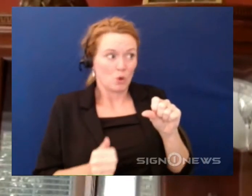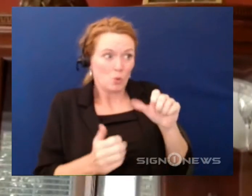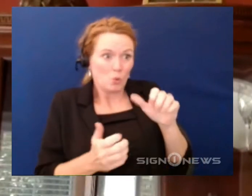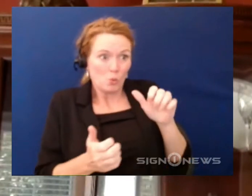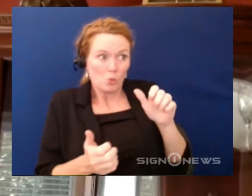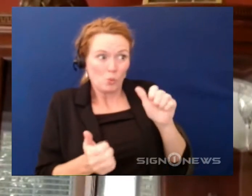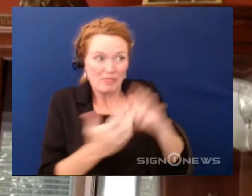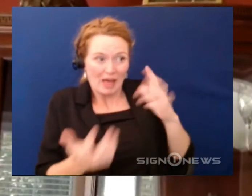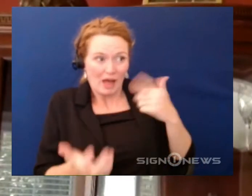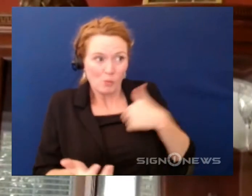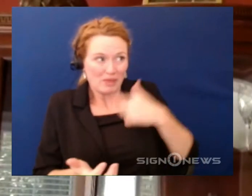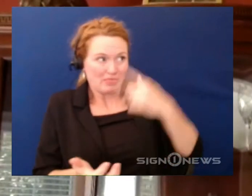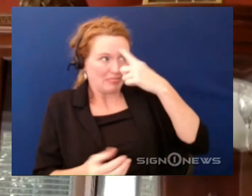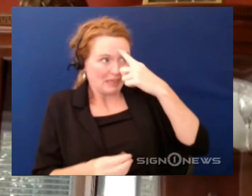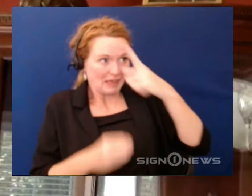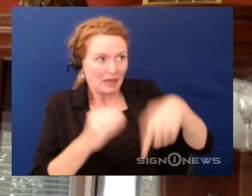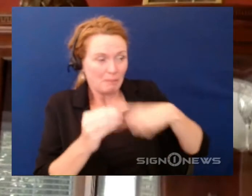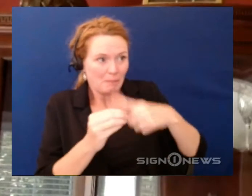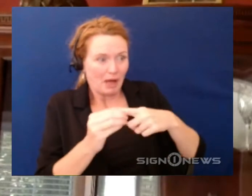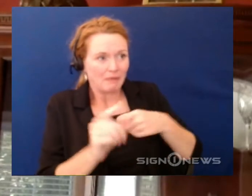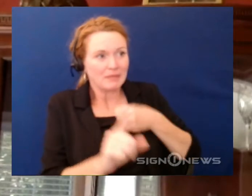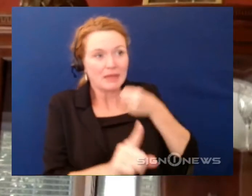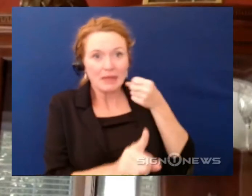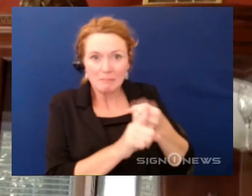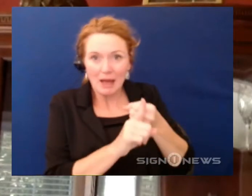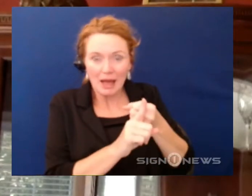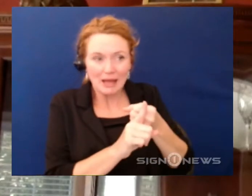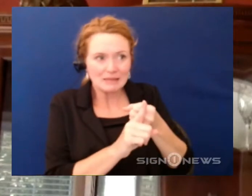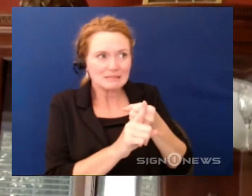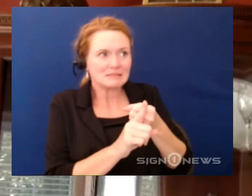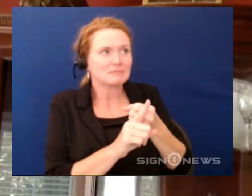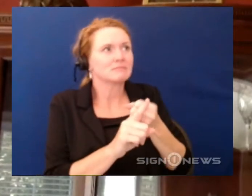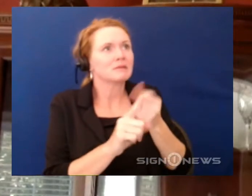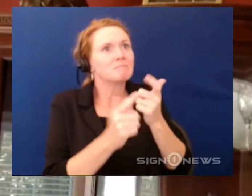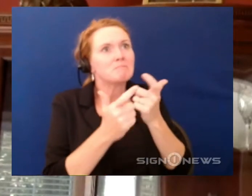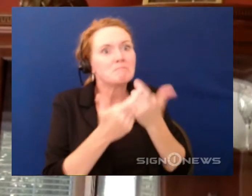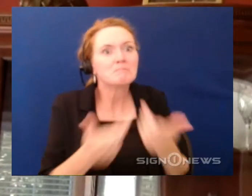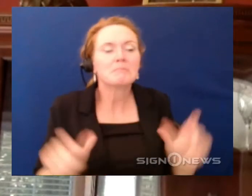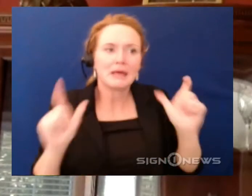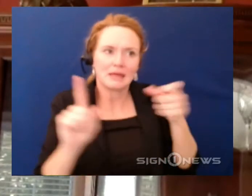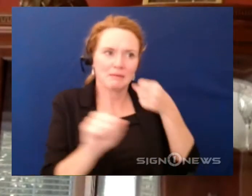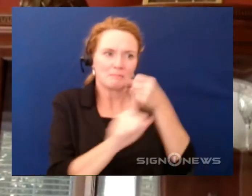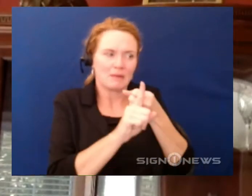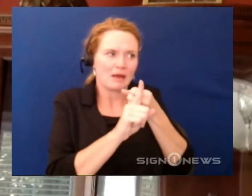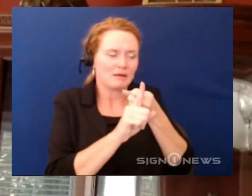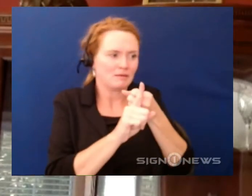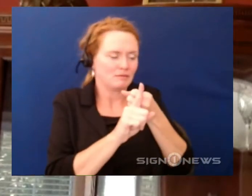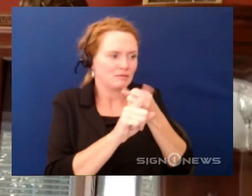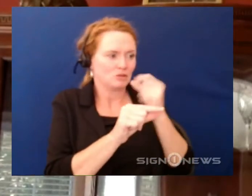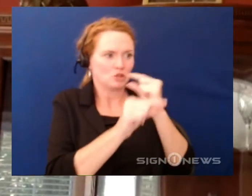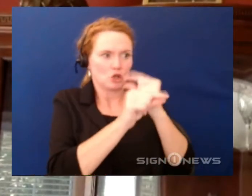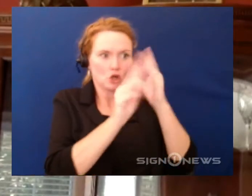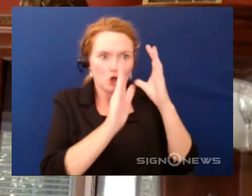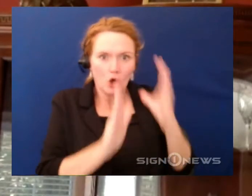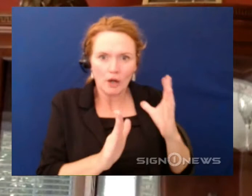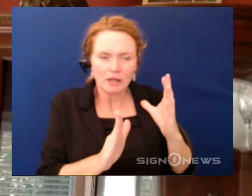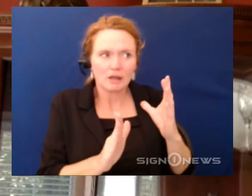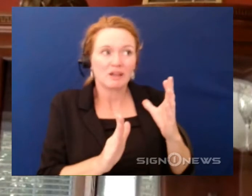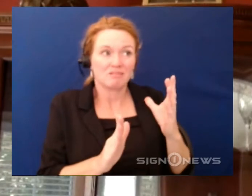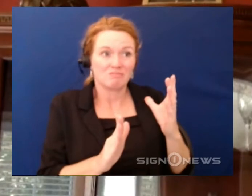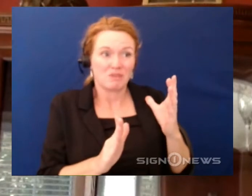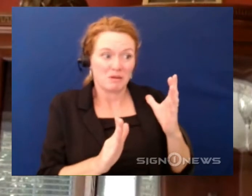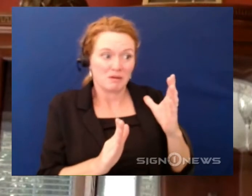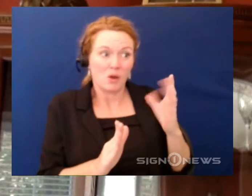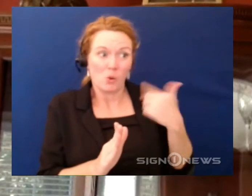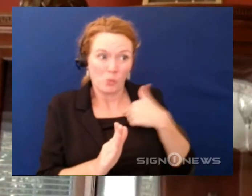considering the broader implications of what guardianship might mean to my young adult, we